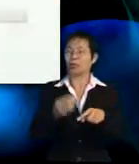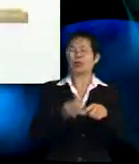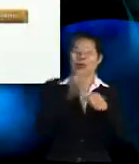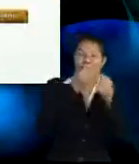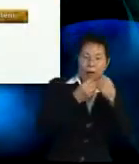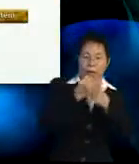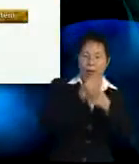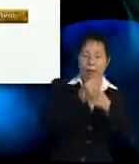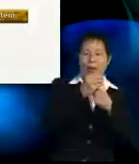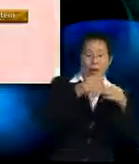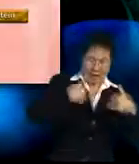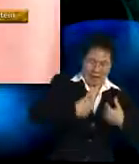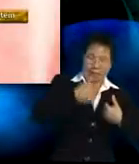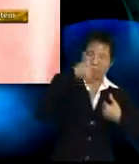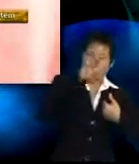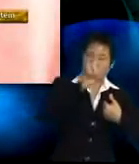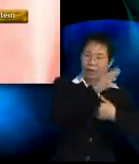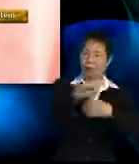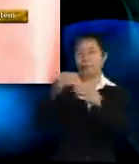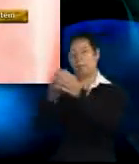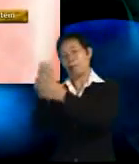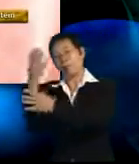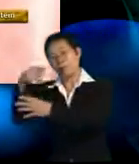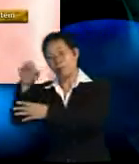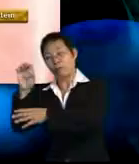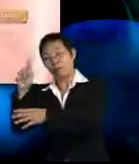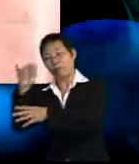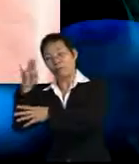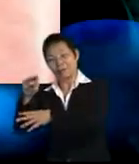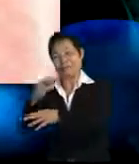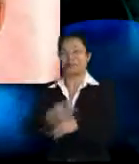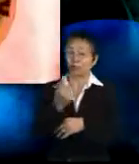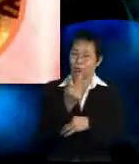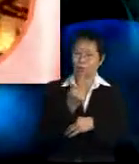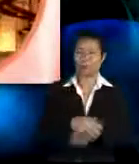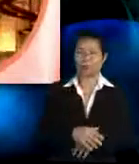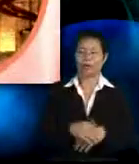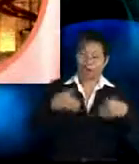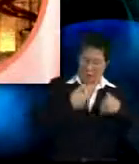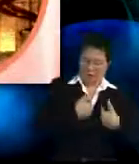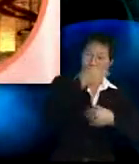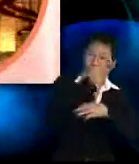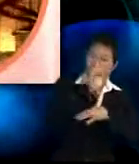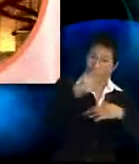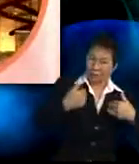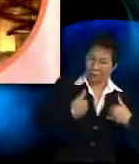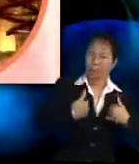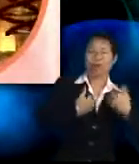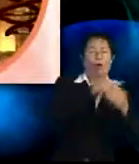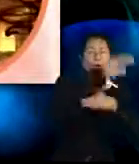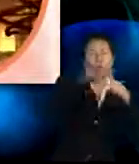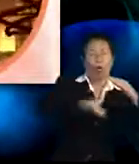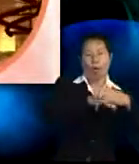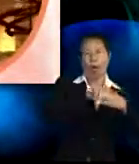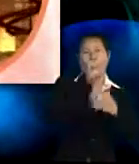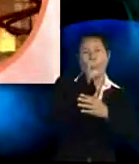protein and plant protein. animal protein contains all the